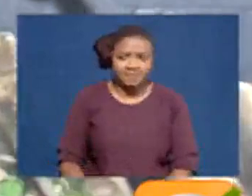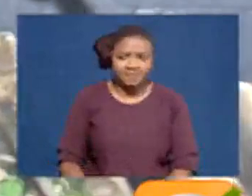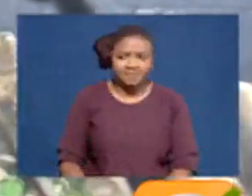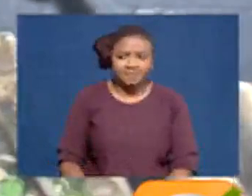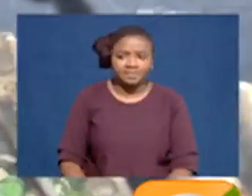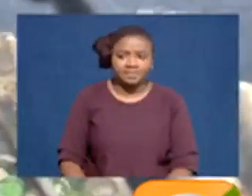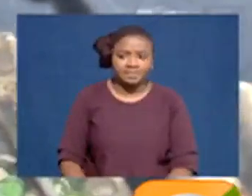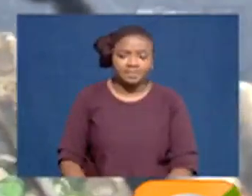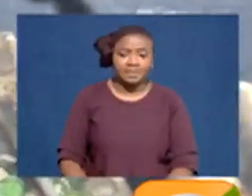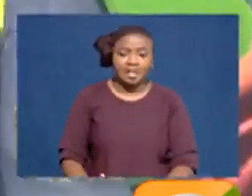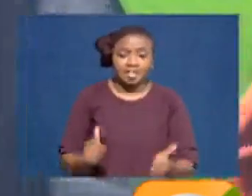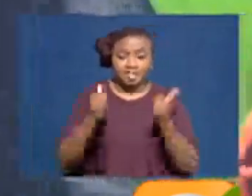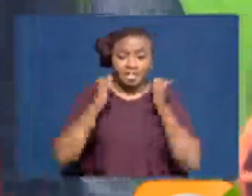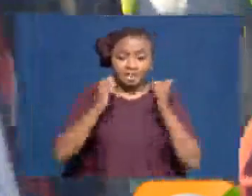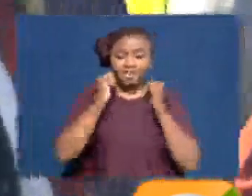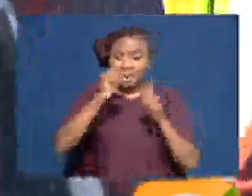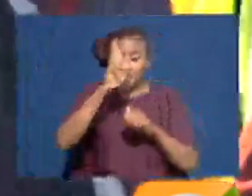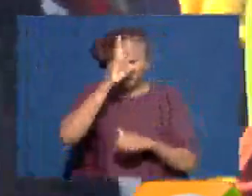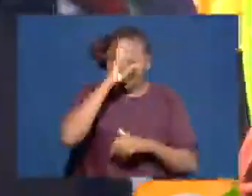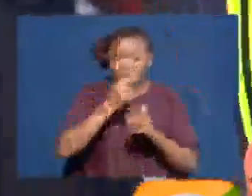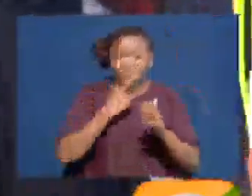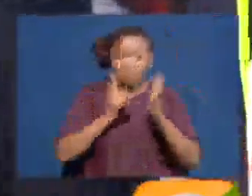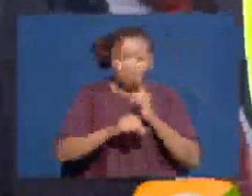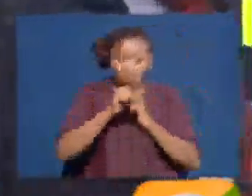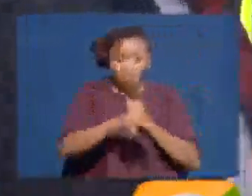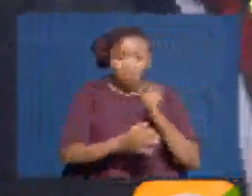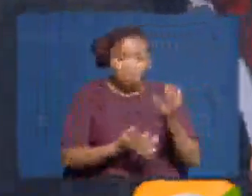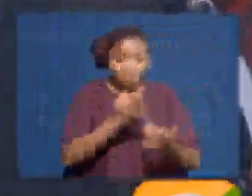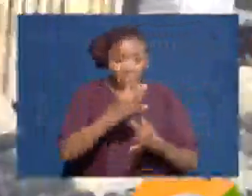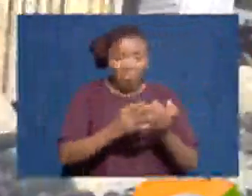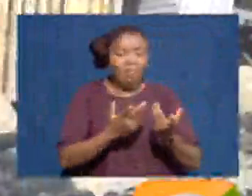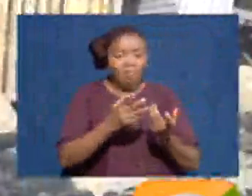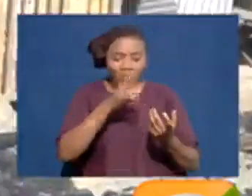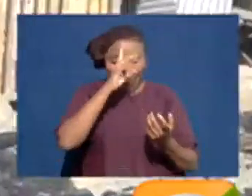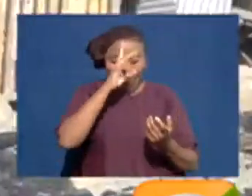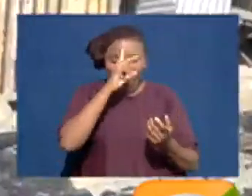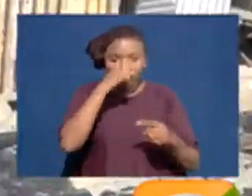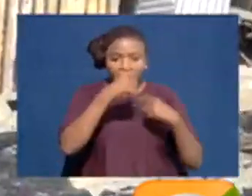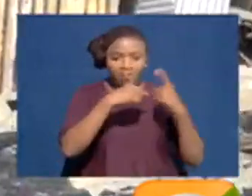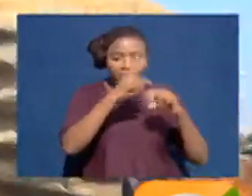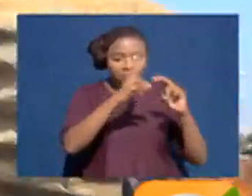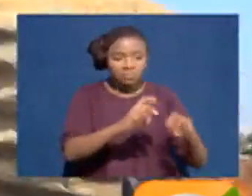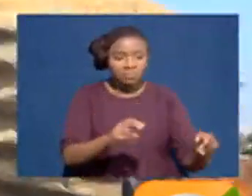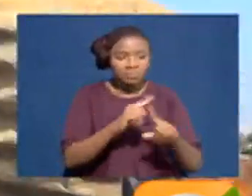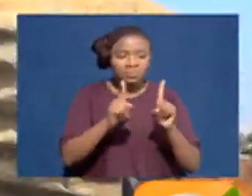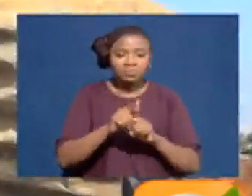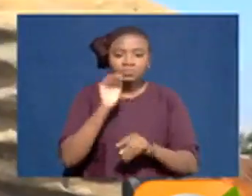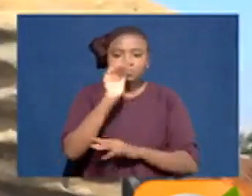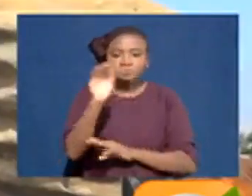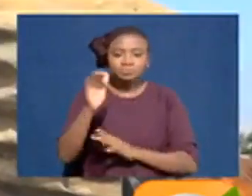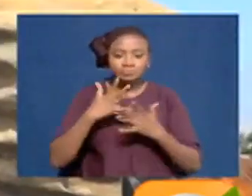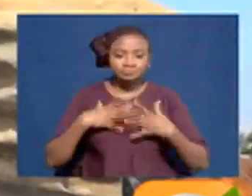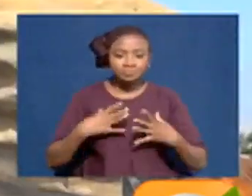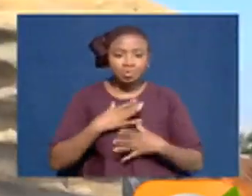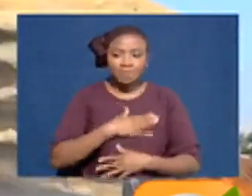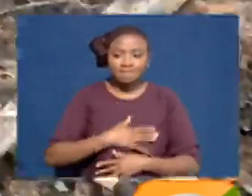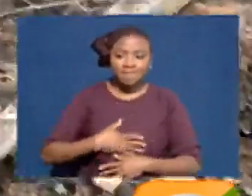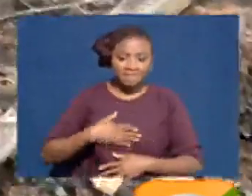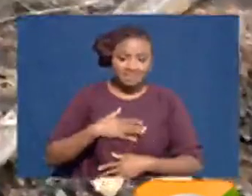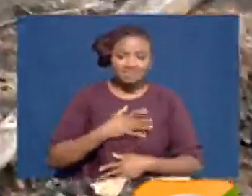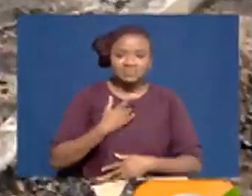According to Nyamira police, the fire incident is under investigations, but also called out locals who stoned the fire engine